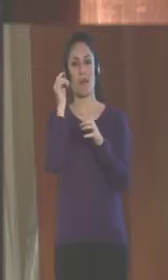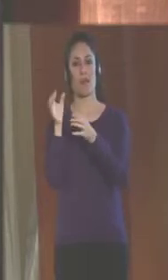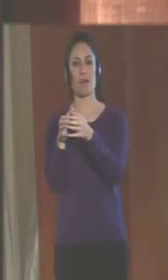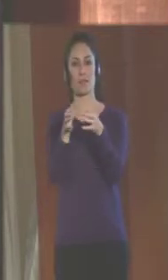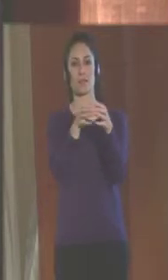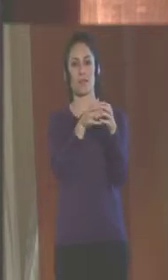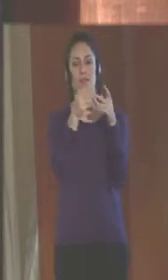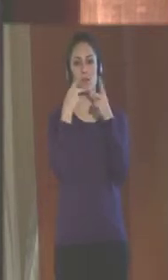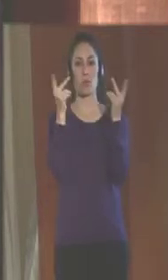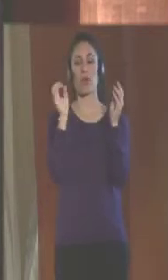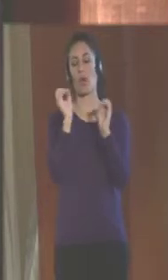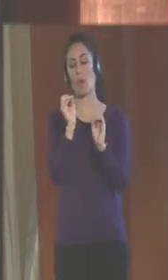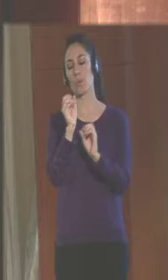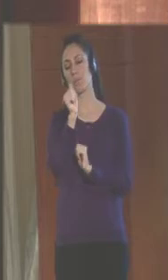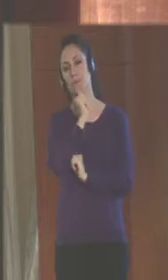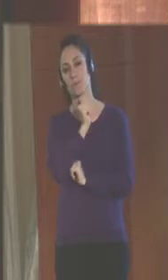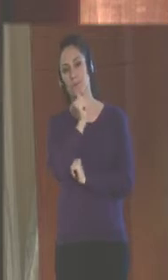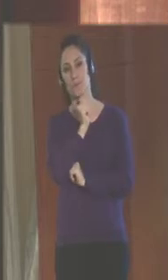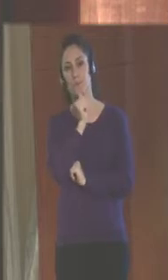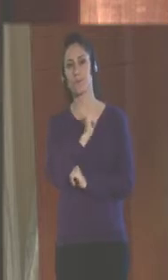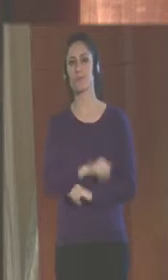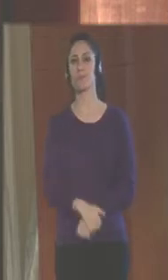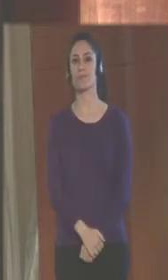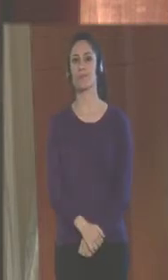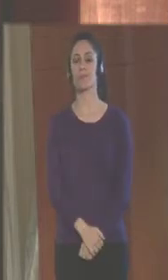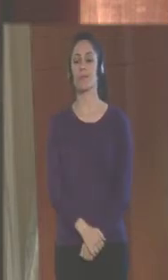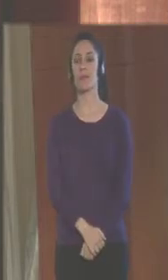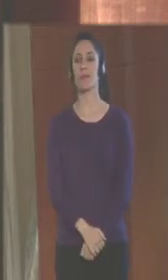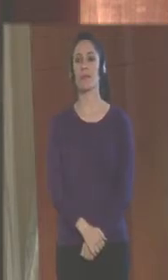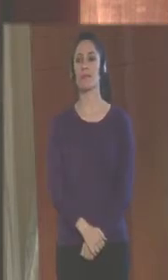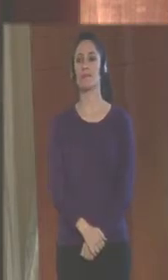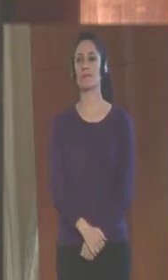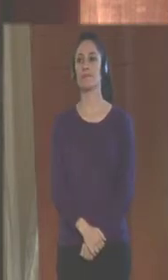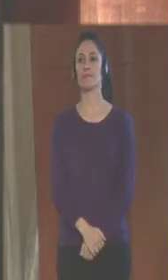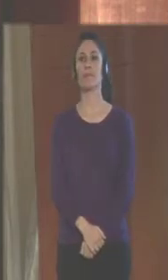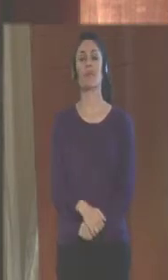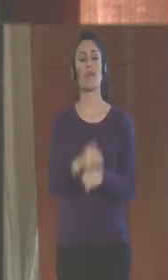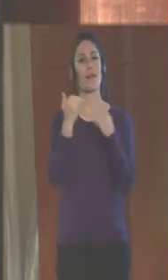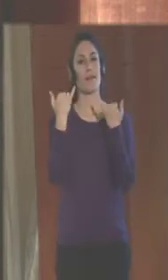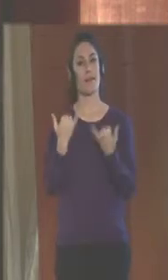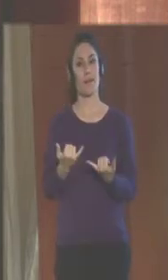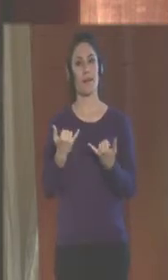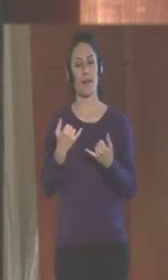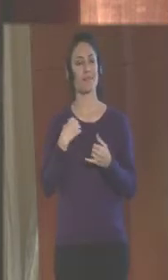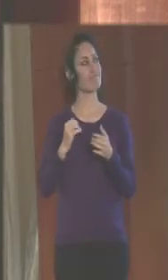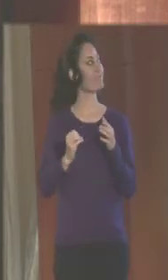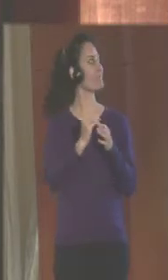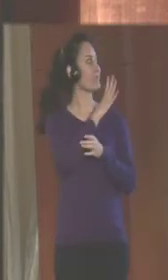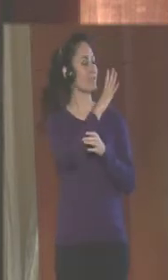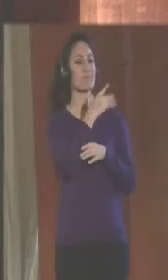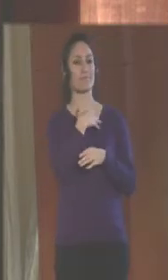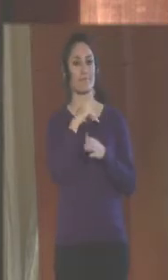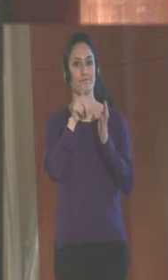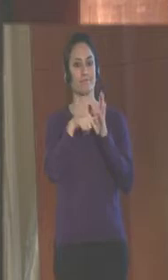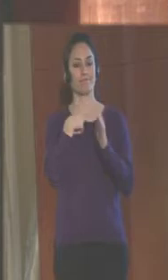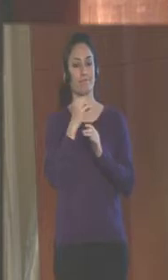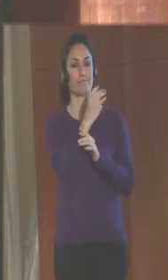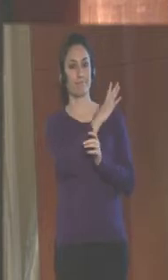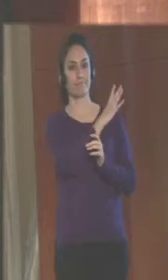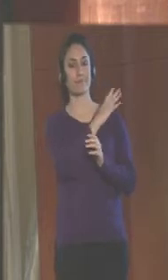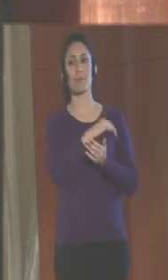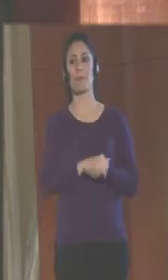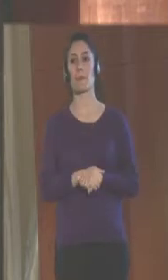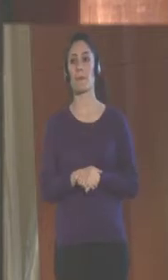and this is the public-private association element that is very important. And now we'll see in the next